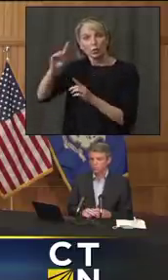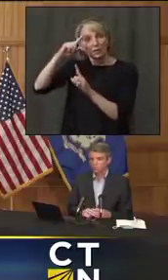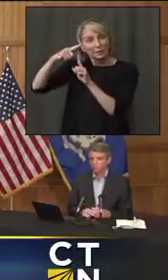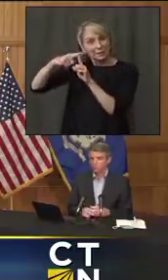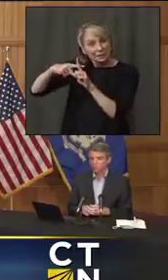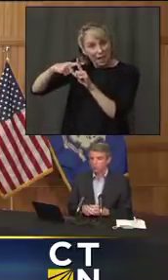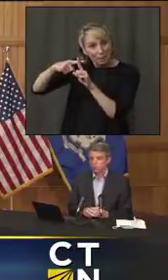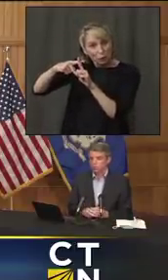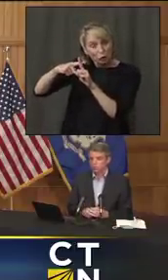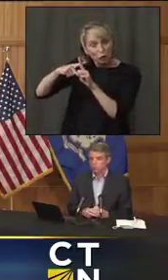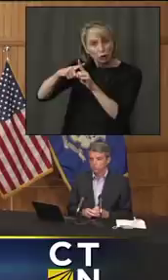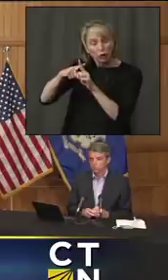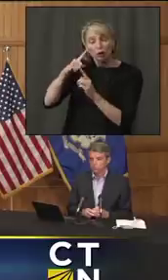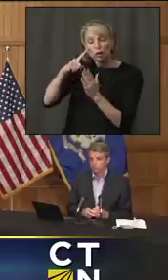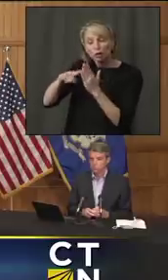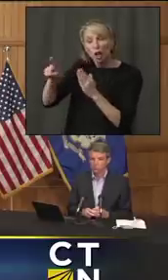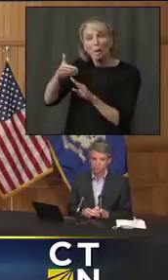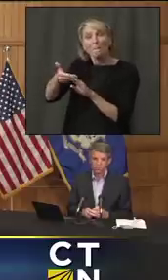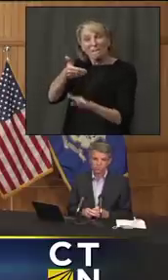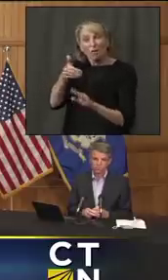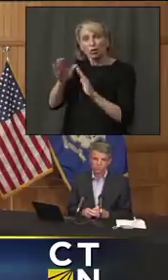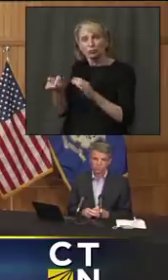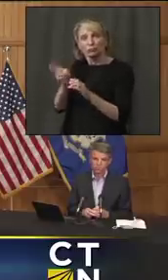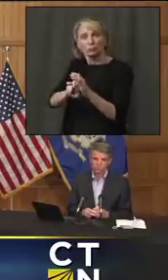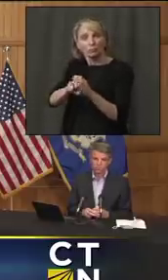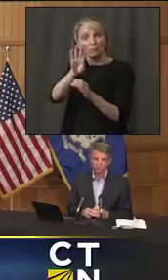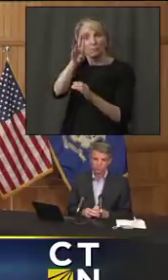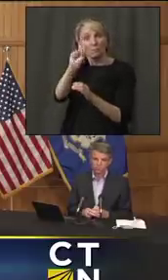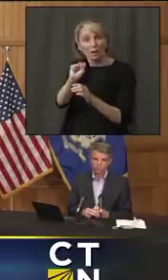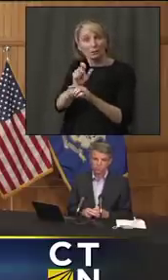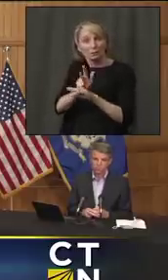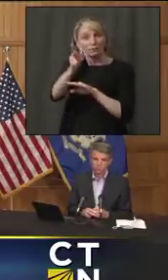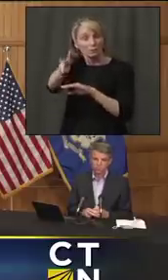driver assistant to help control the spread?